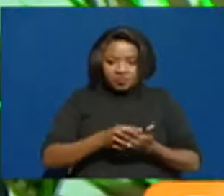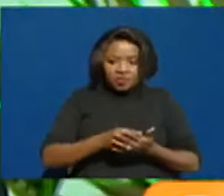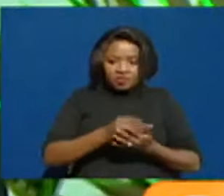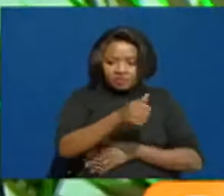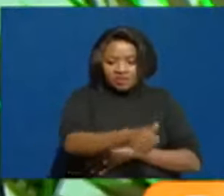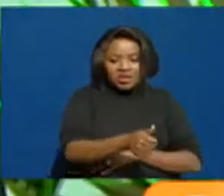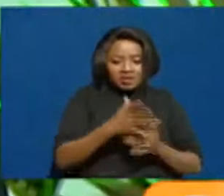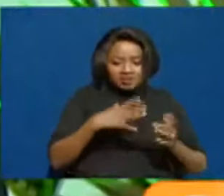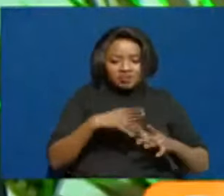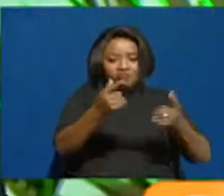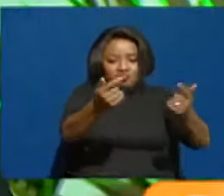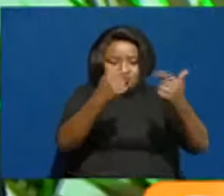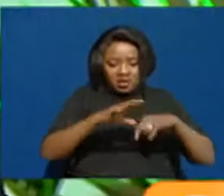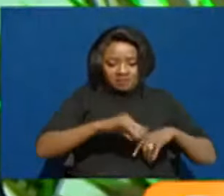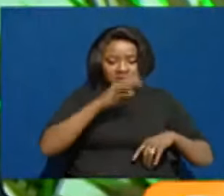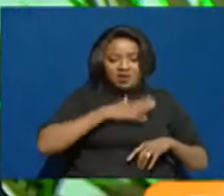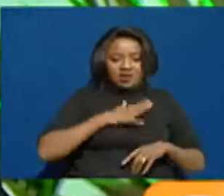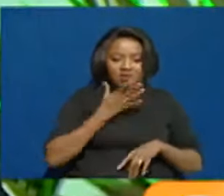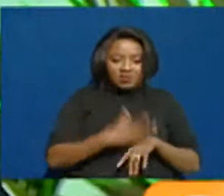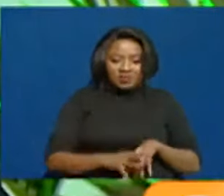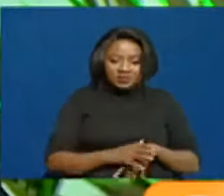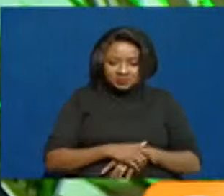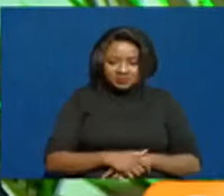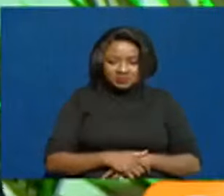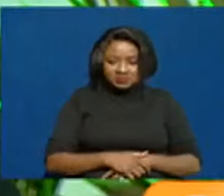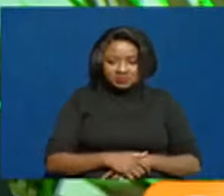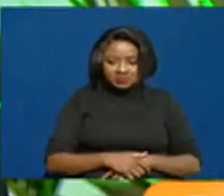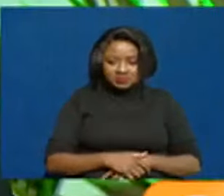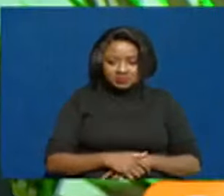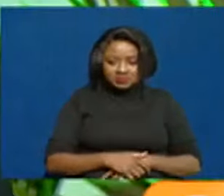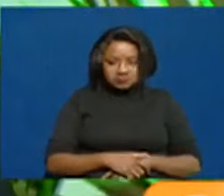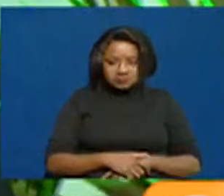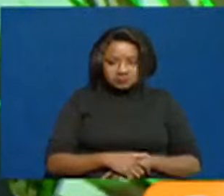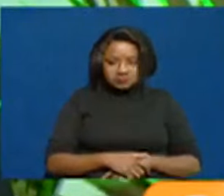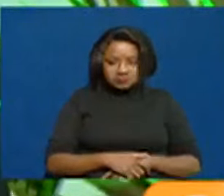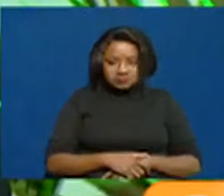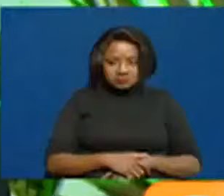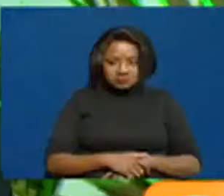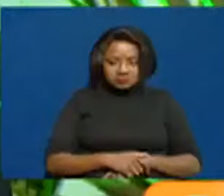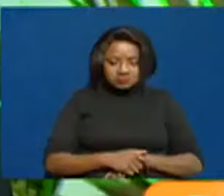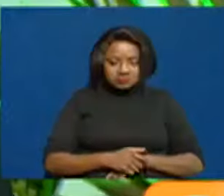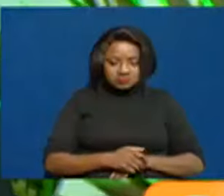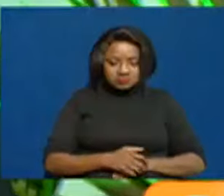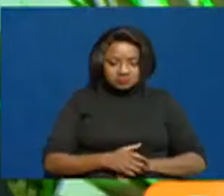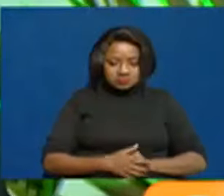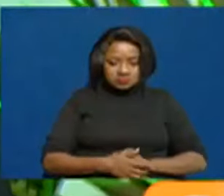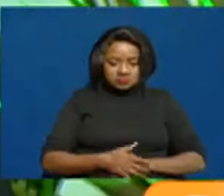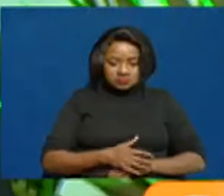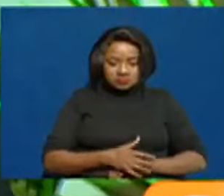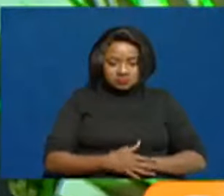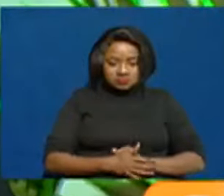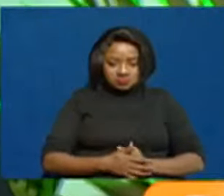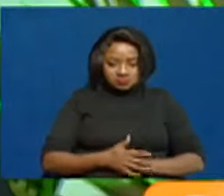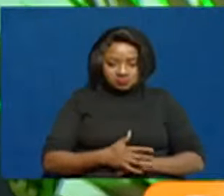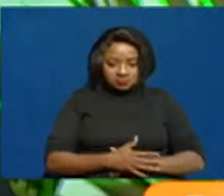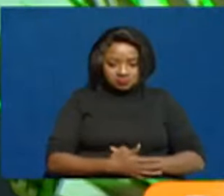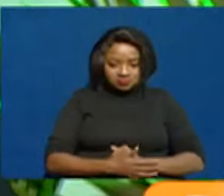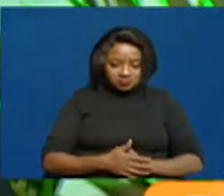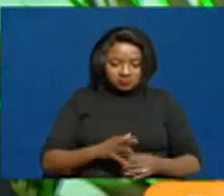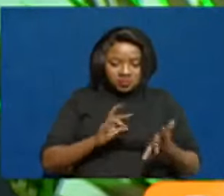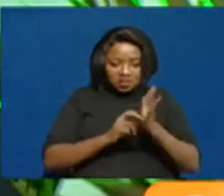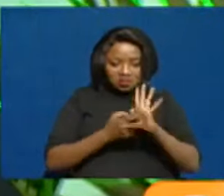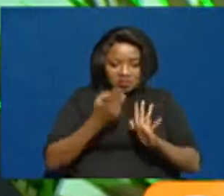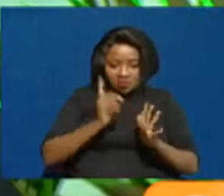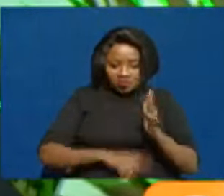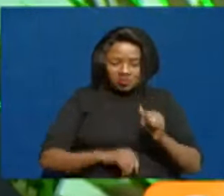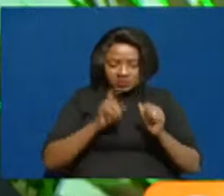take the waste to the dump site. So it's the other way around. So it's all the concept of actually making the people